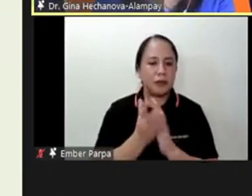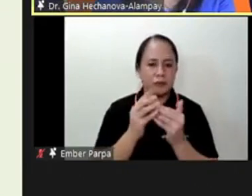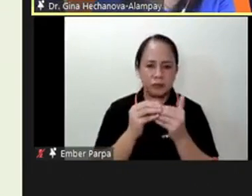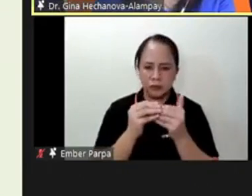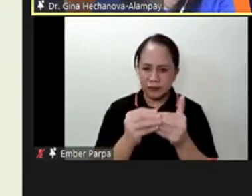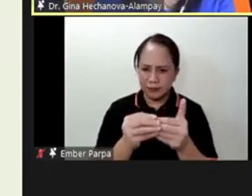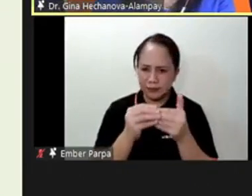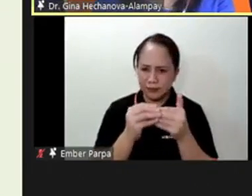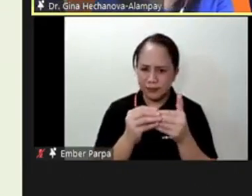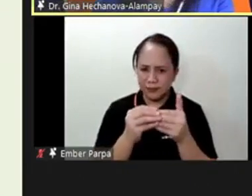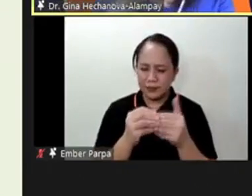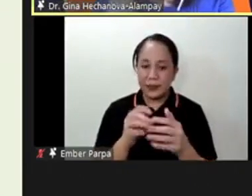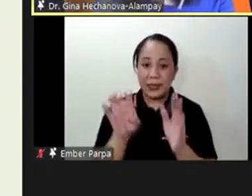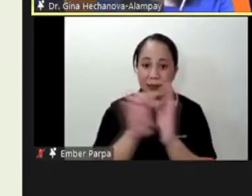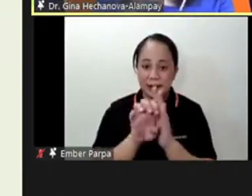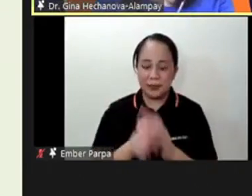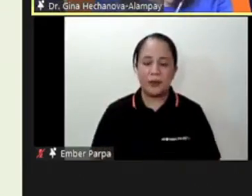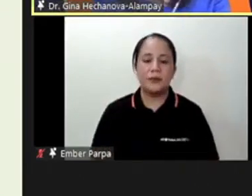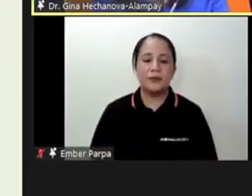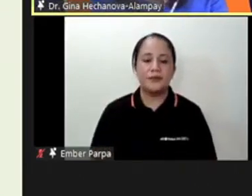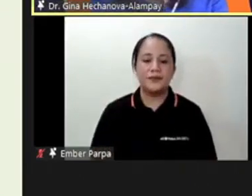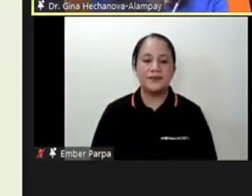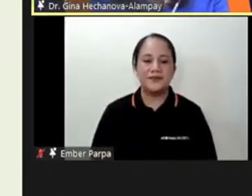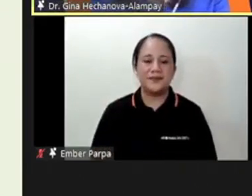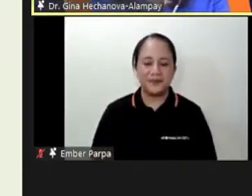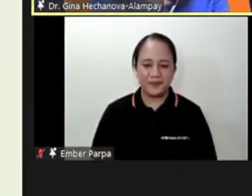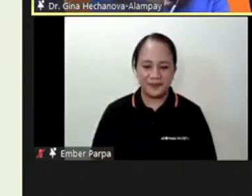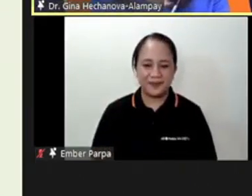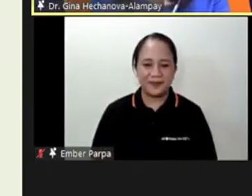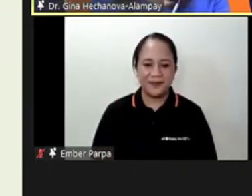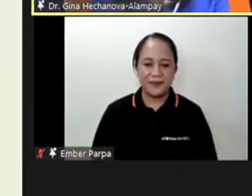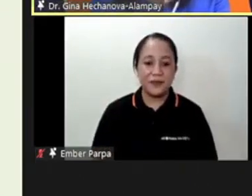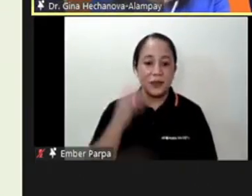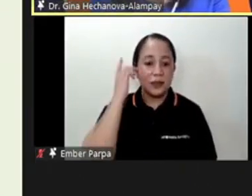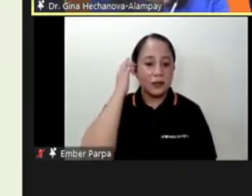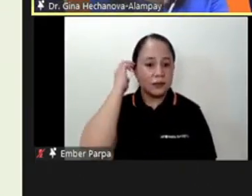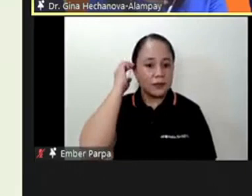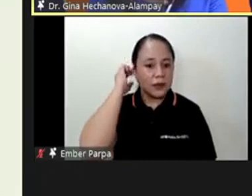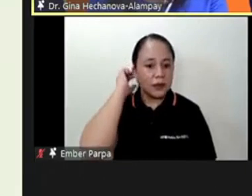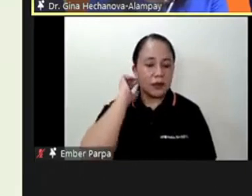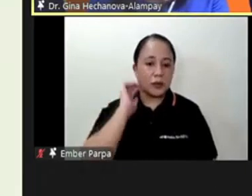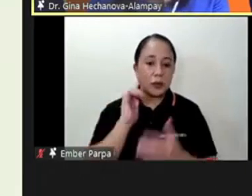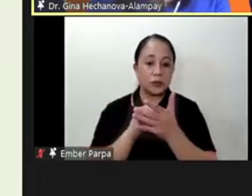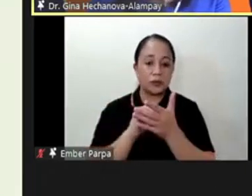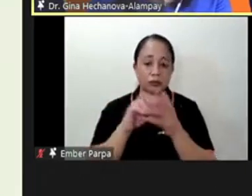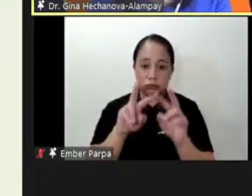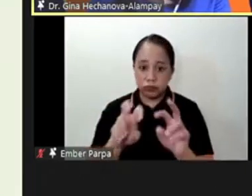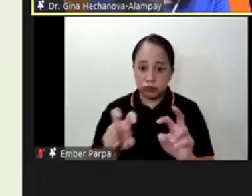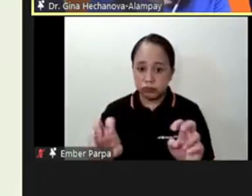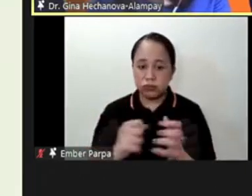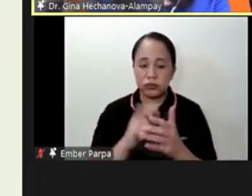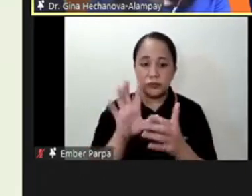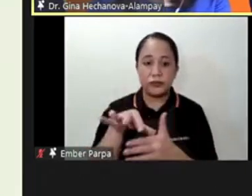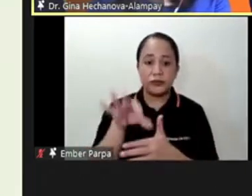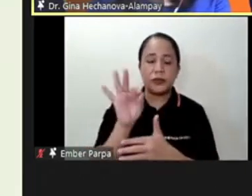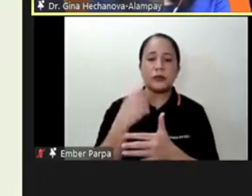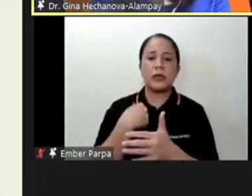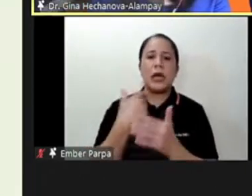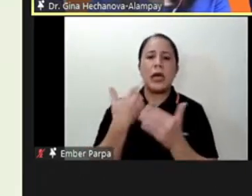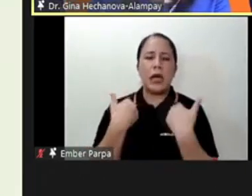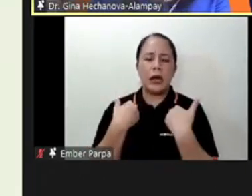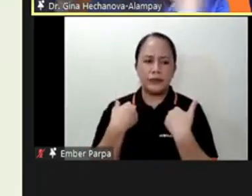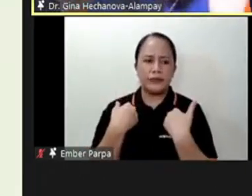resilient. For example, next slide, please. In our study, we found that there are